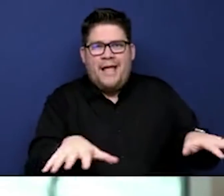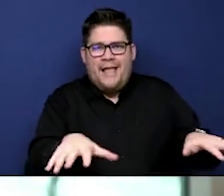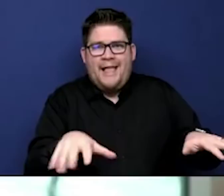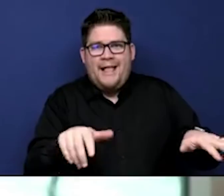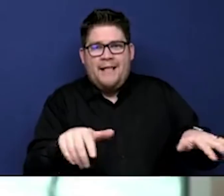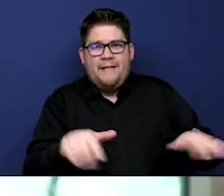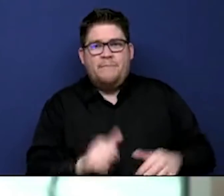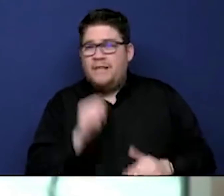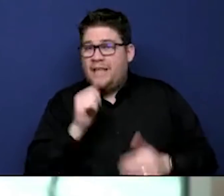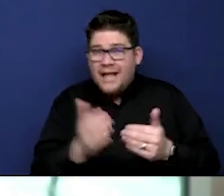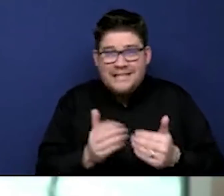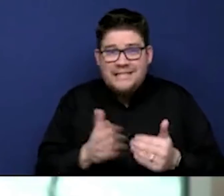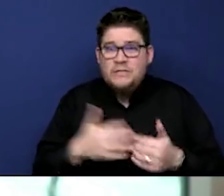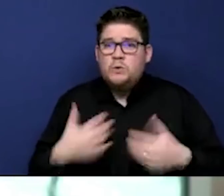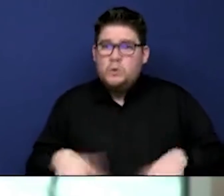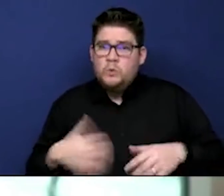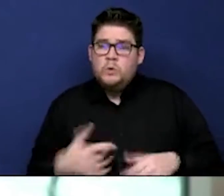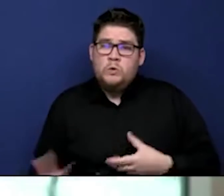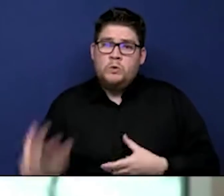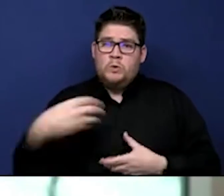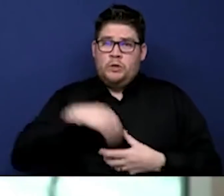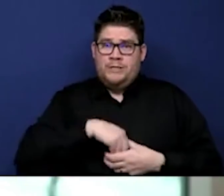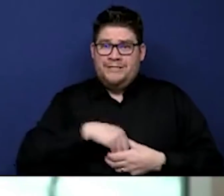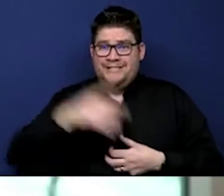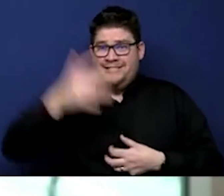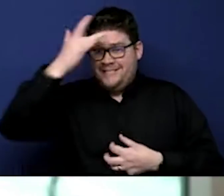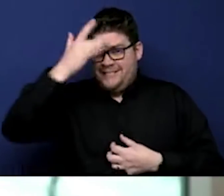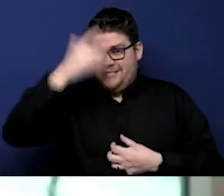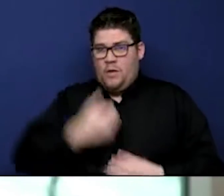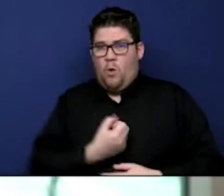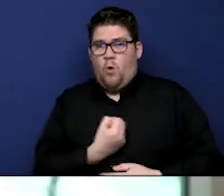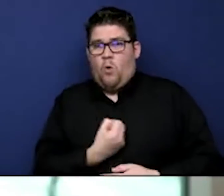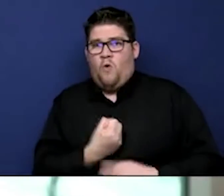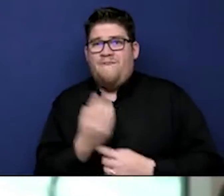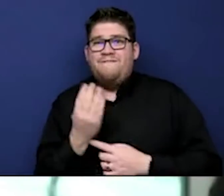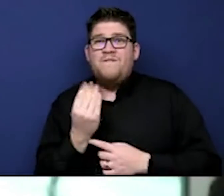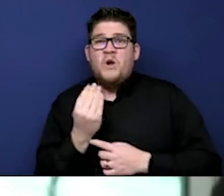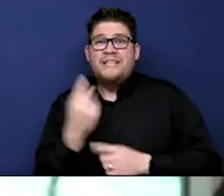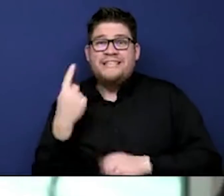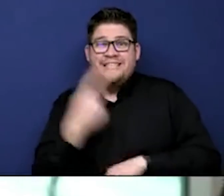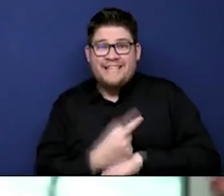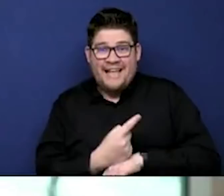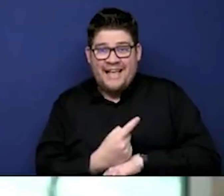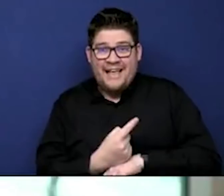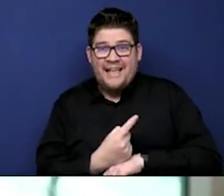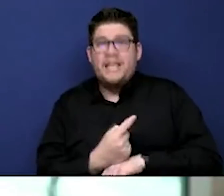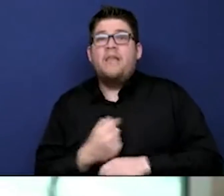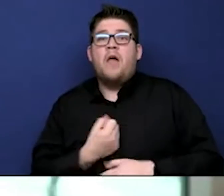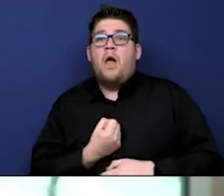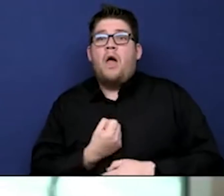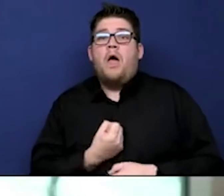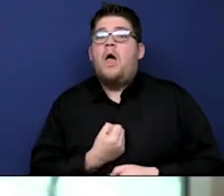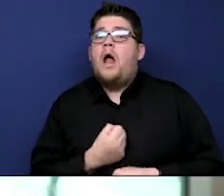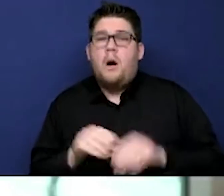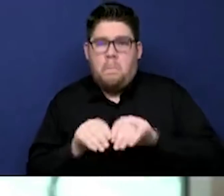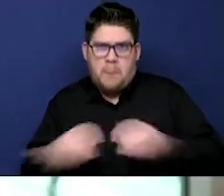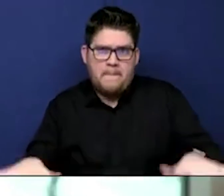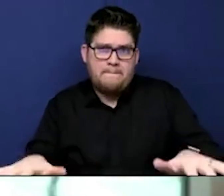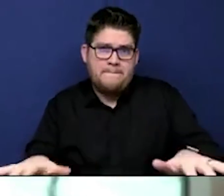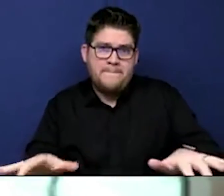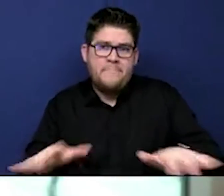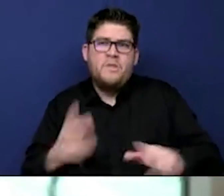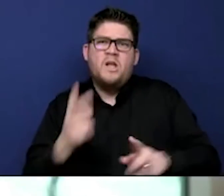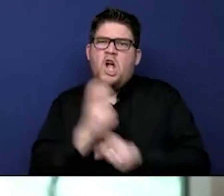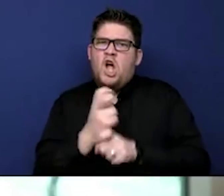and we are now seeing that people are having a lot more contacts than they were before. We see that in not only the active